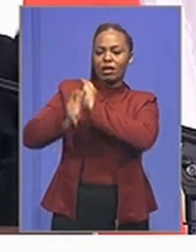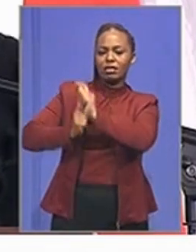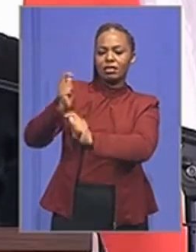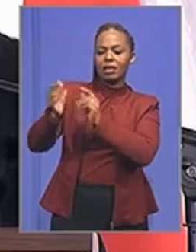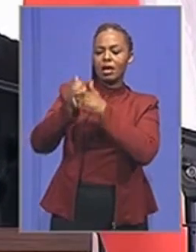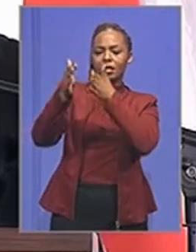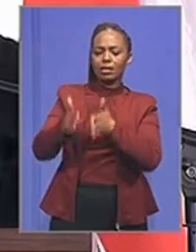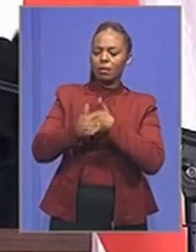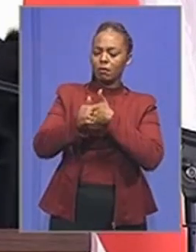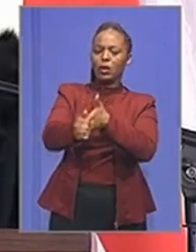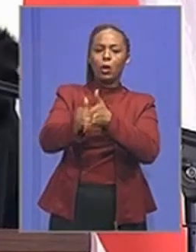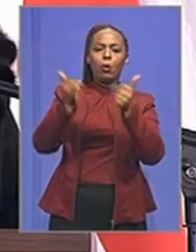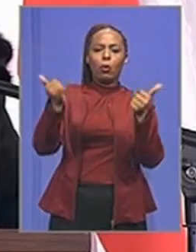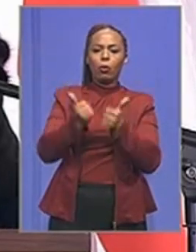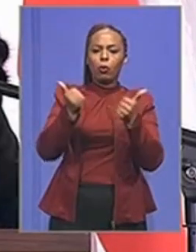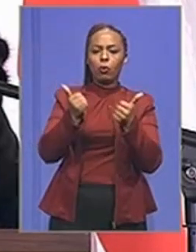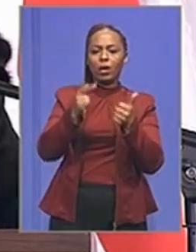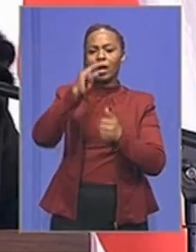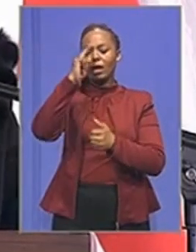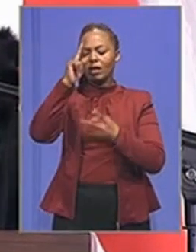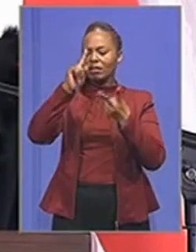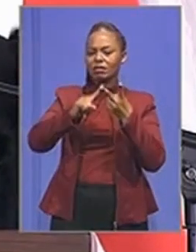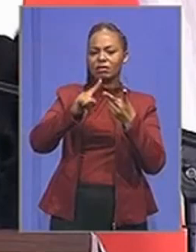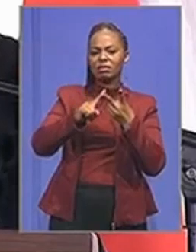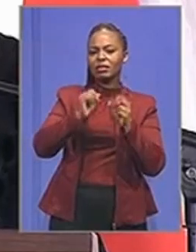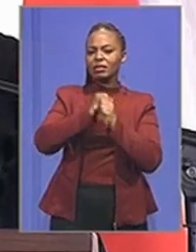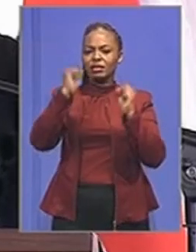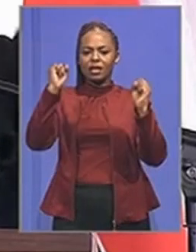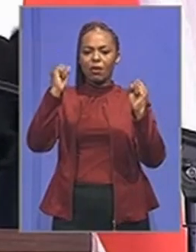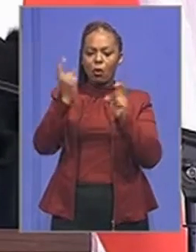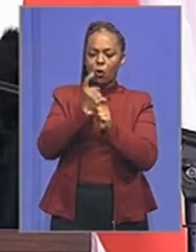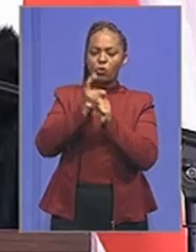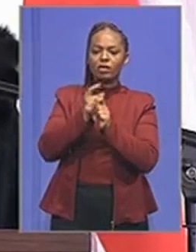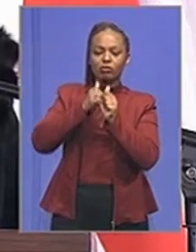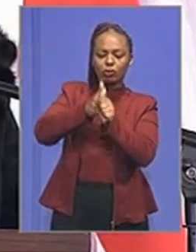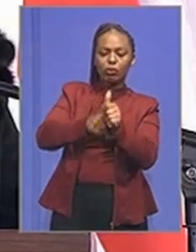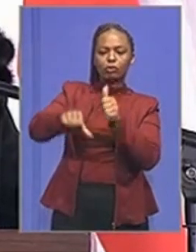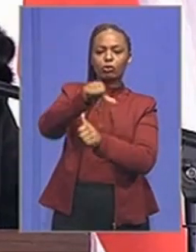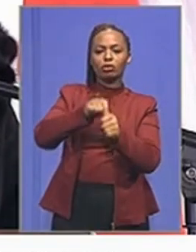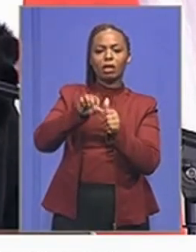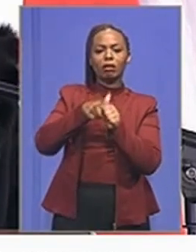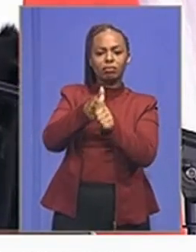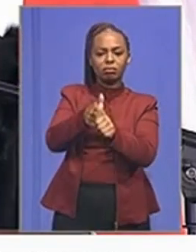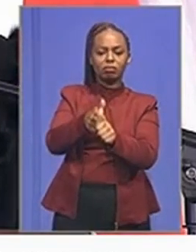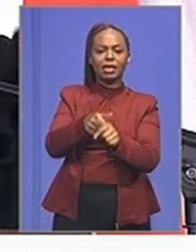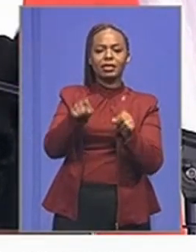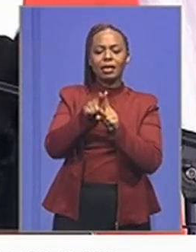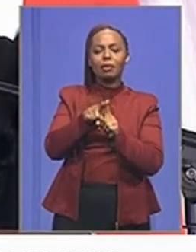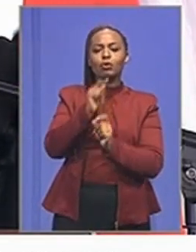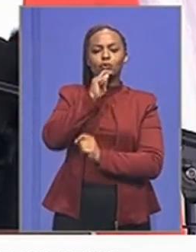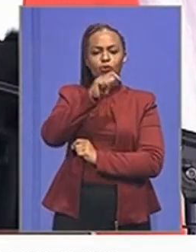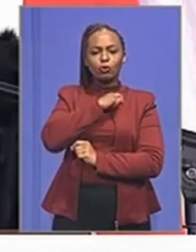within a modern social construct. We have indeed lost a proud repository